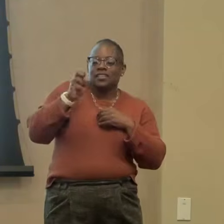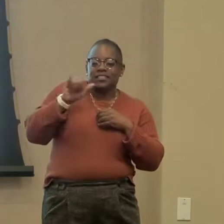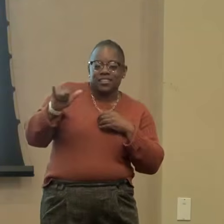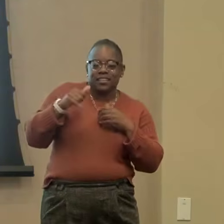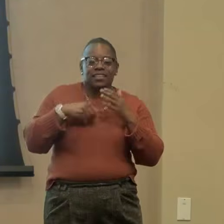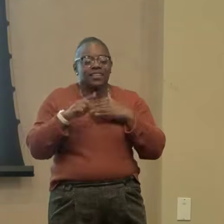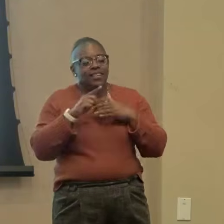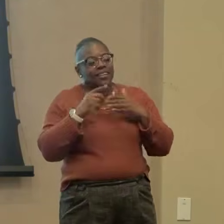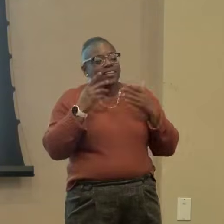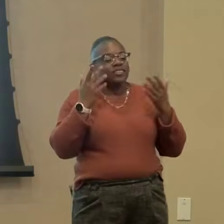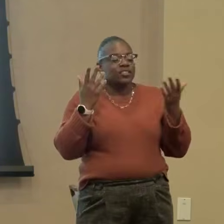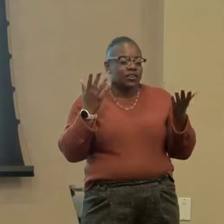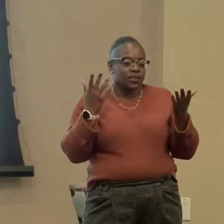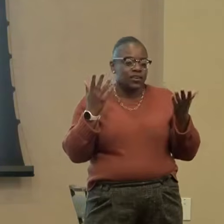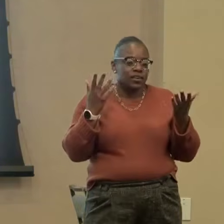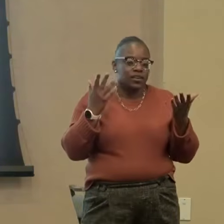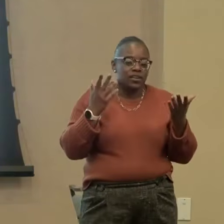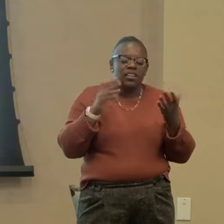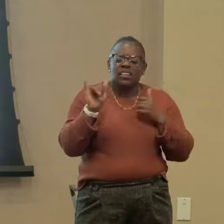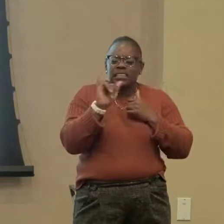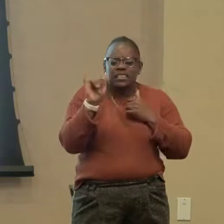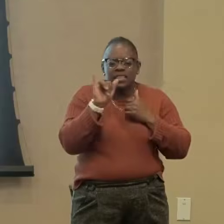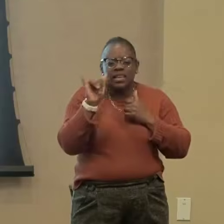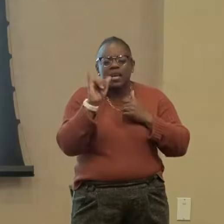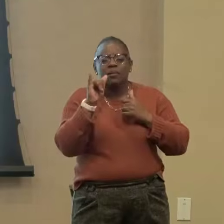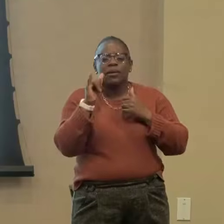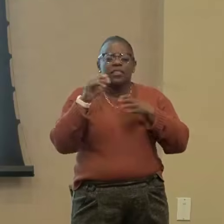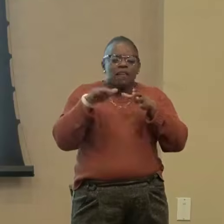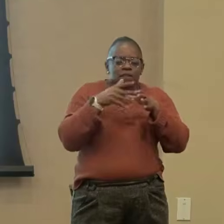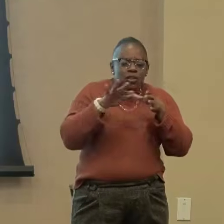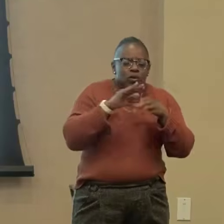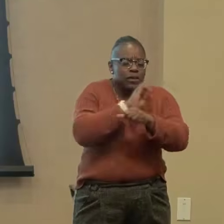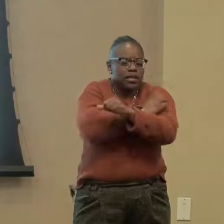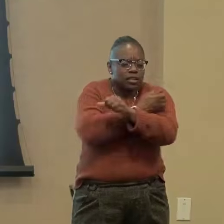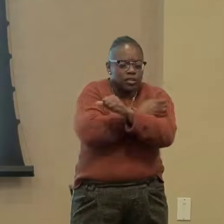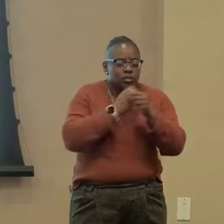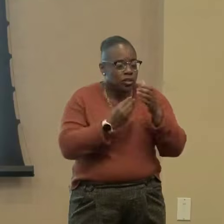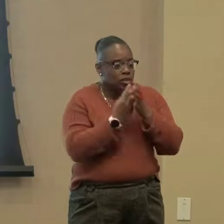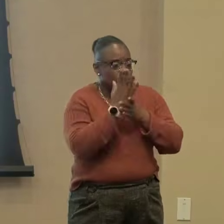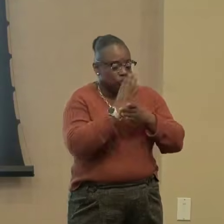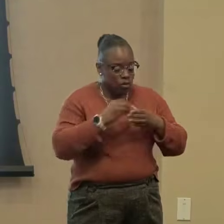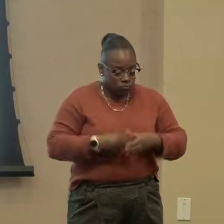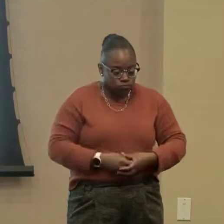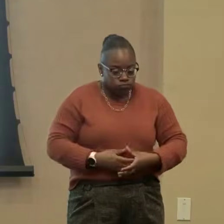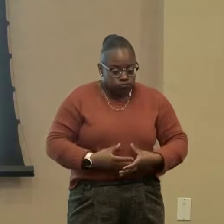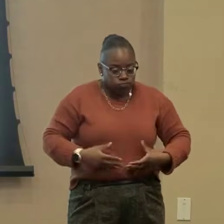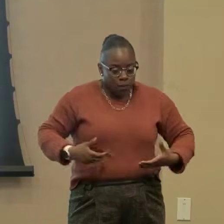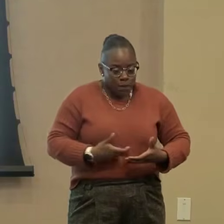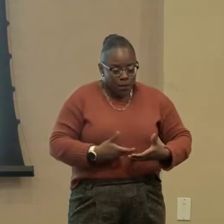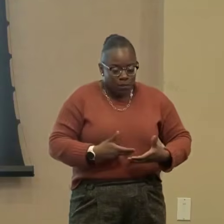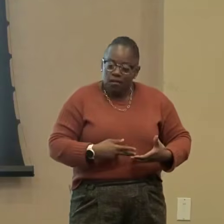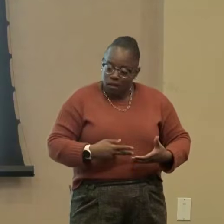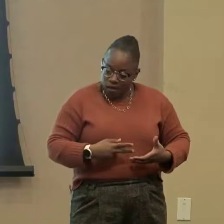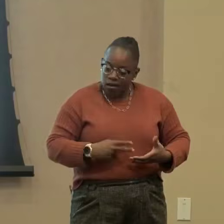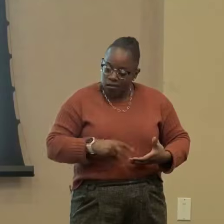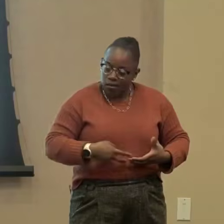than umbilical cord fluid. But that same fluid and energy was just used to grow a whole baby. It can be used to